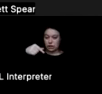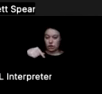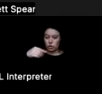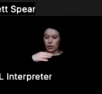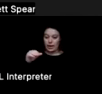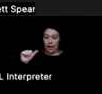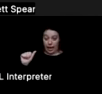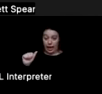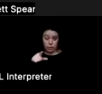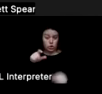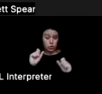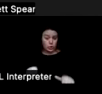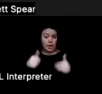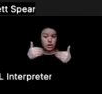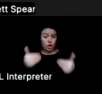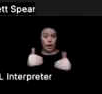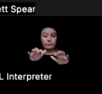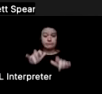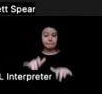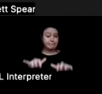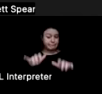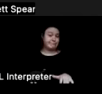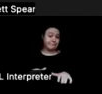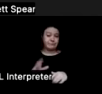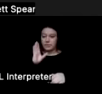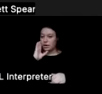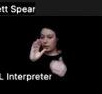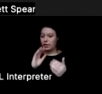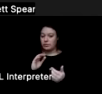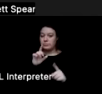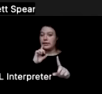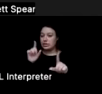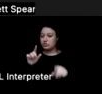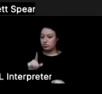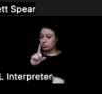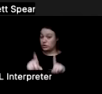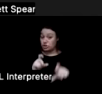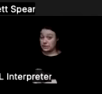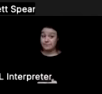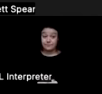can address any questions that you guys might have. Thank you.